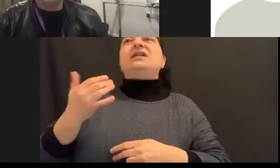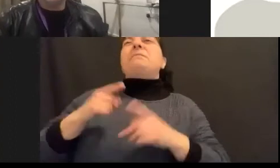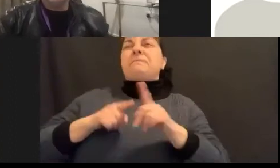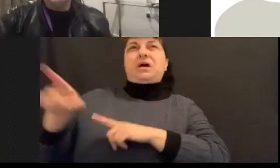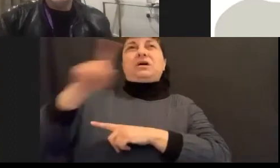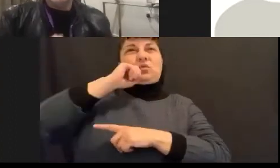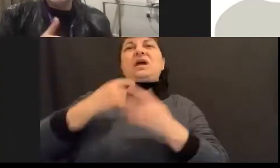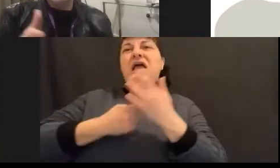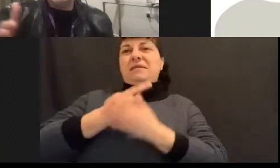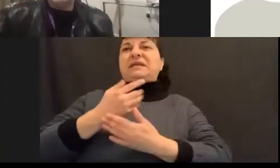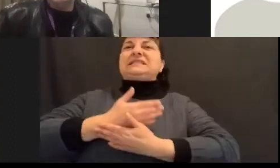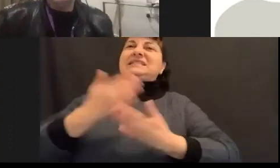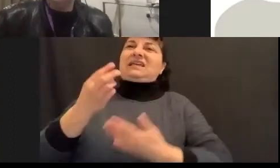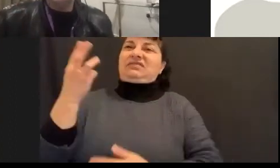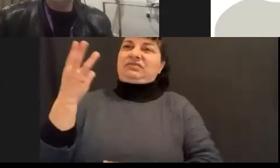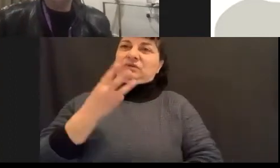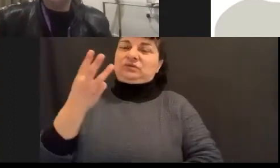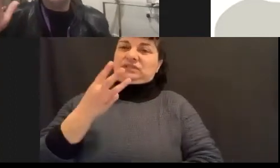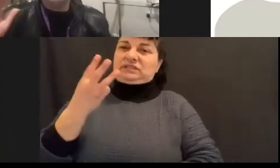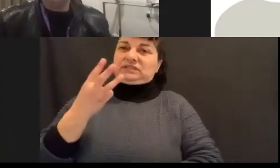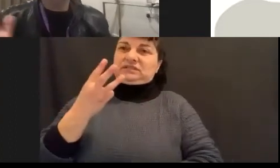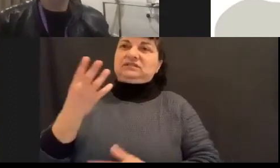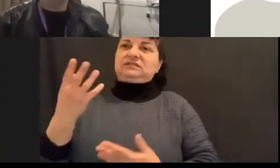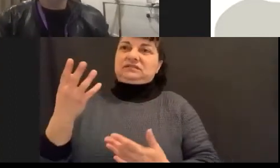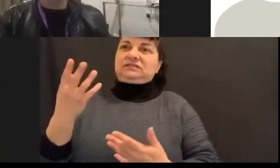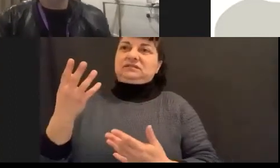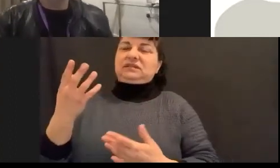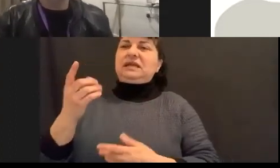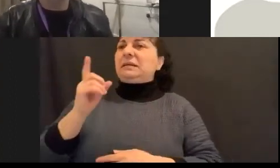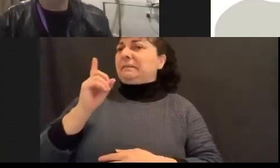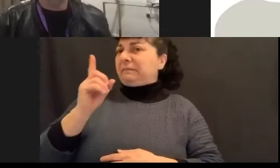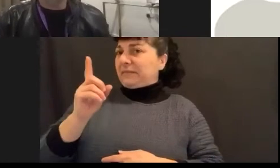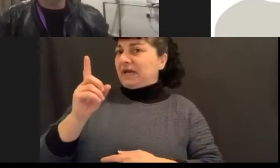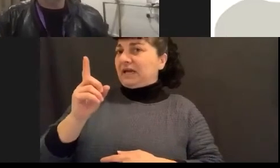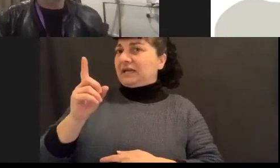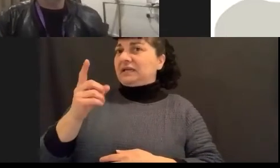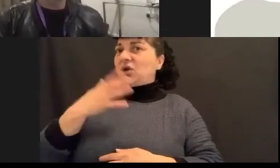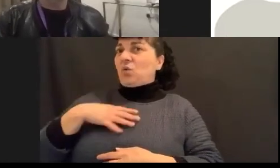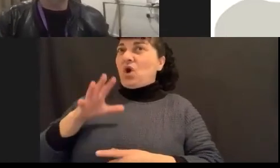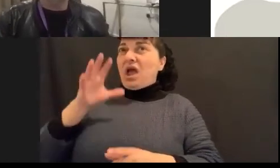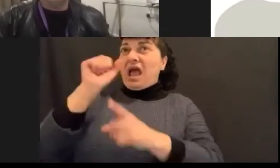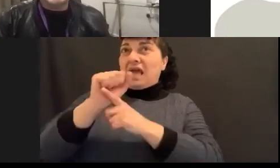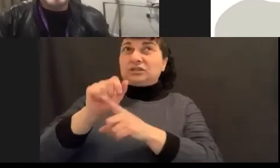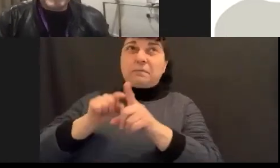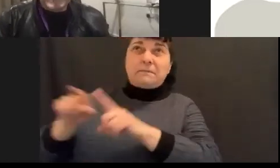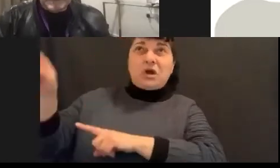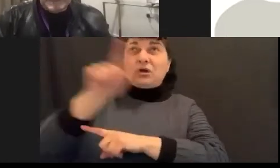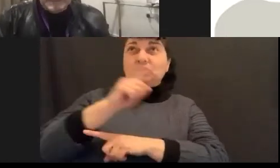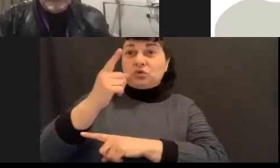before then, but it's put out at that distance to catch 95% of people or 100% of people if we're